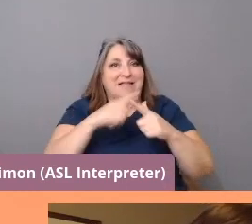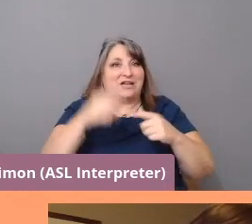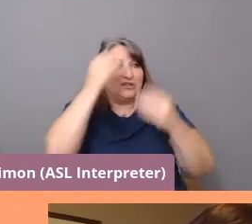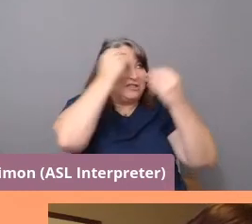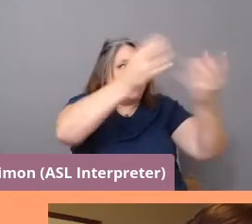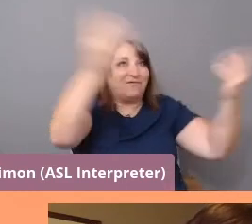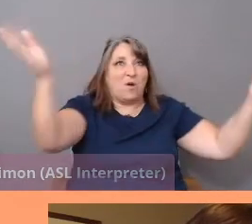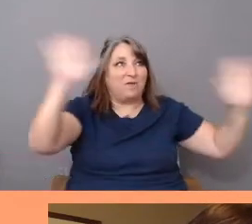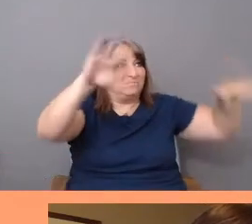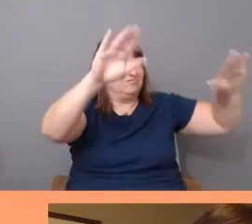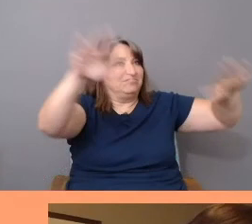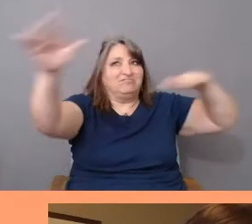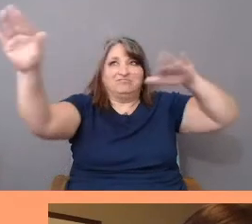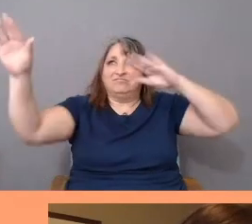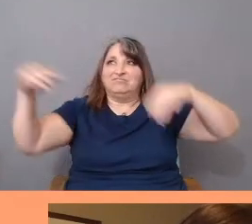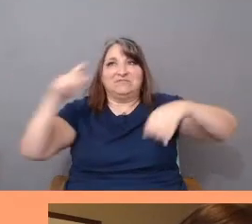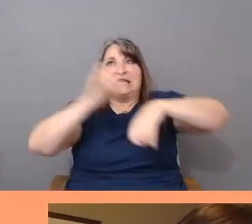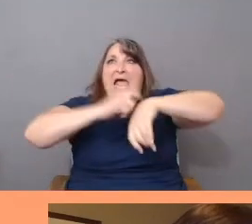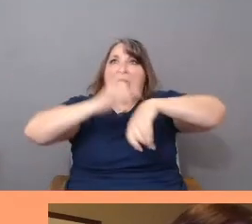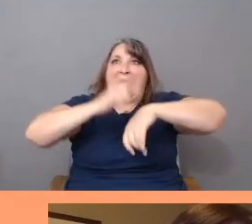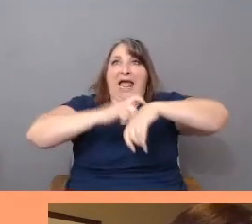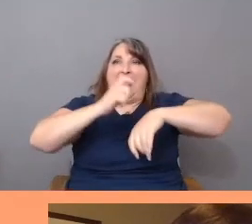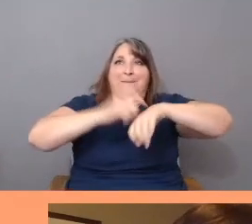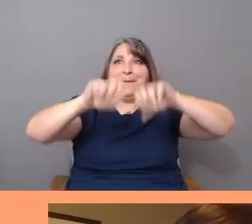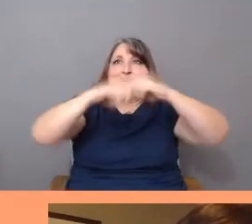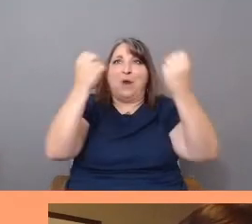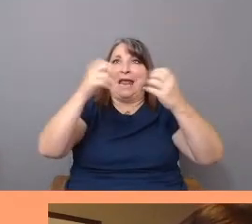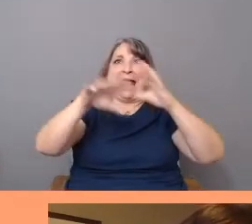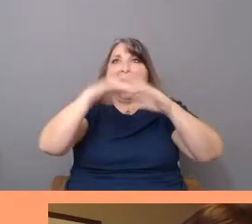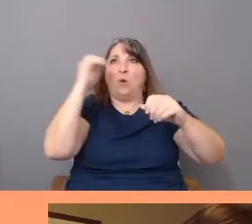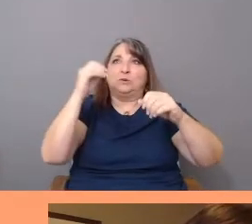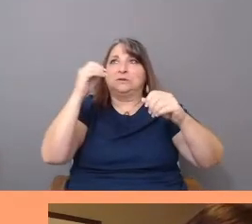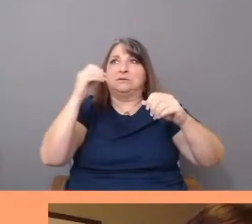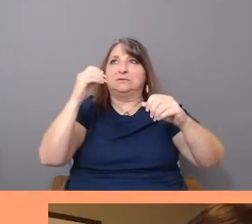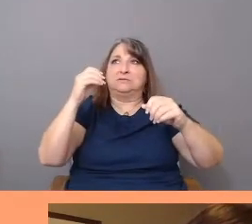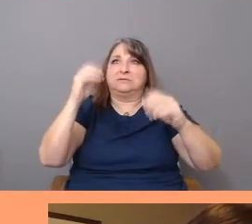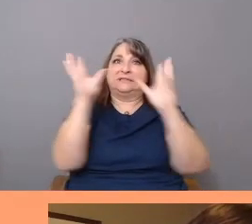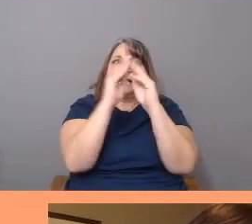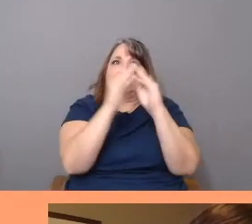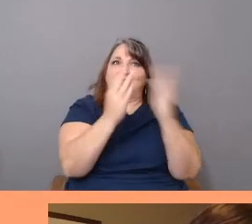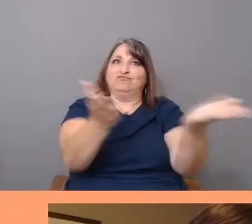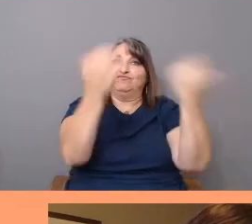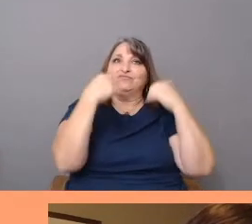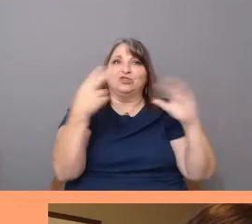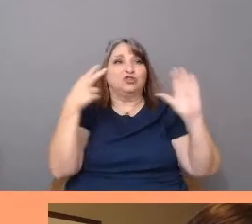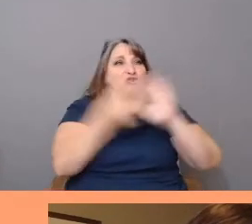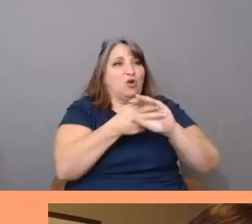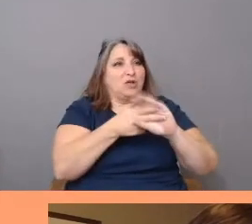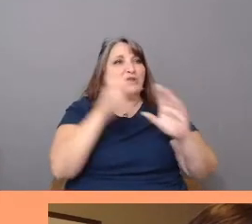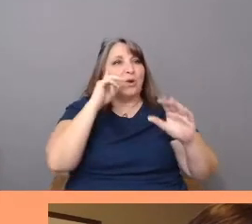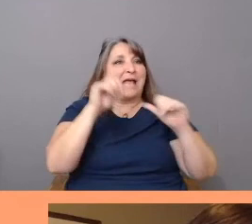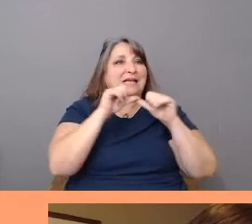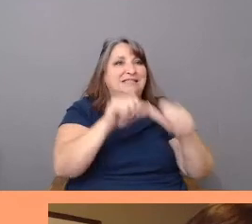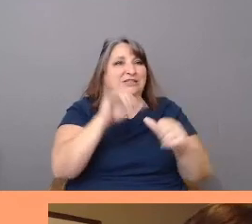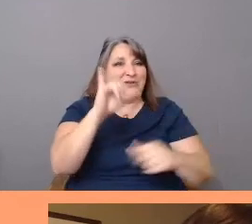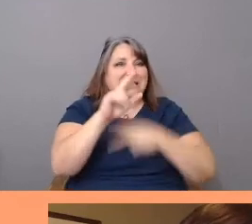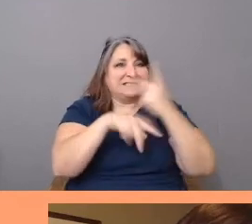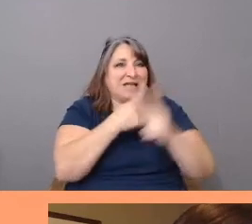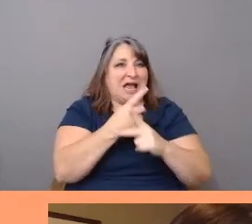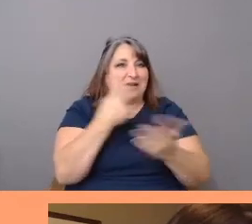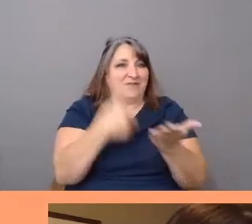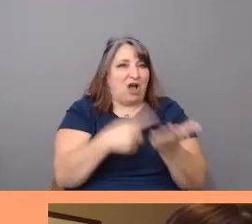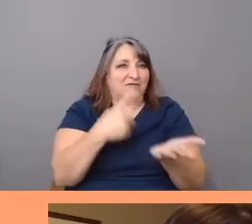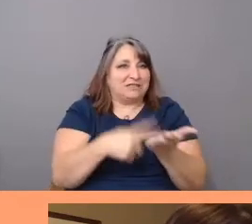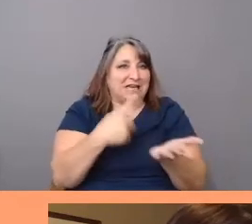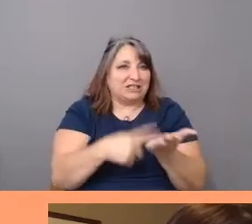it in the conference chat, invite folks to come in so that we can continue these kind of conversations. And